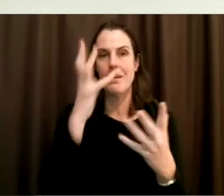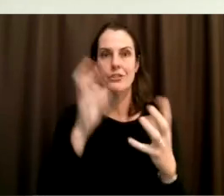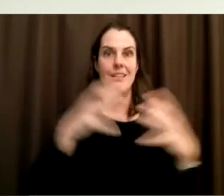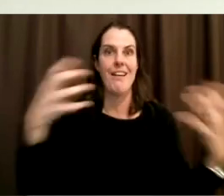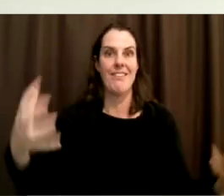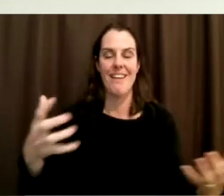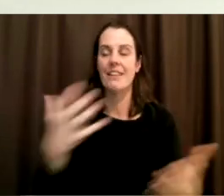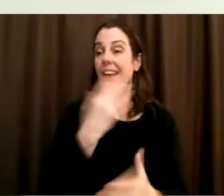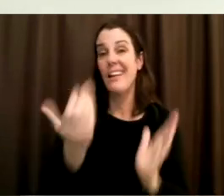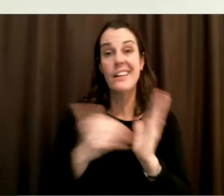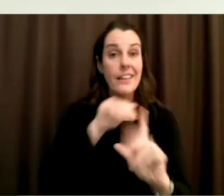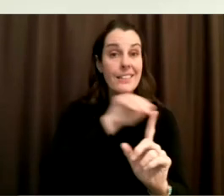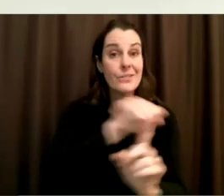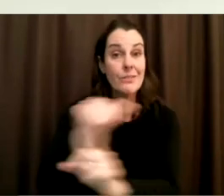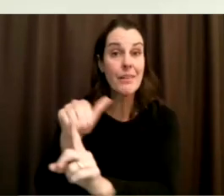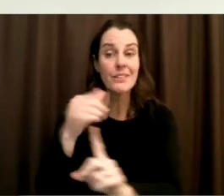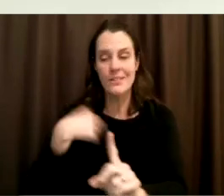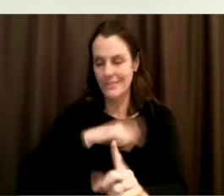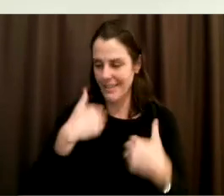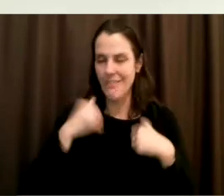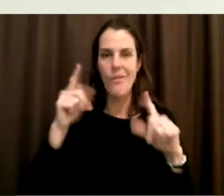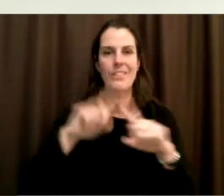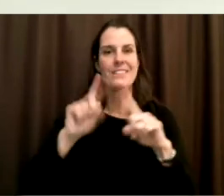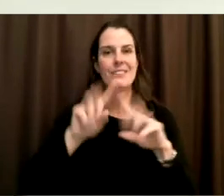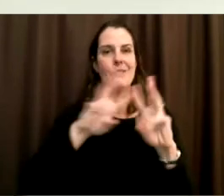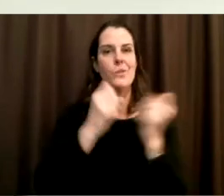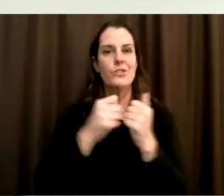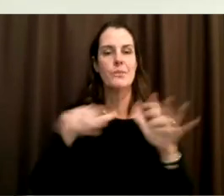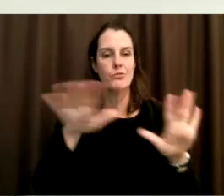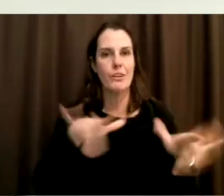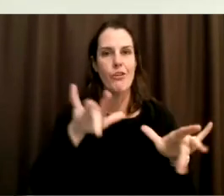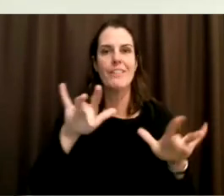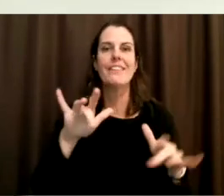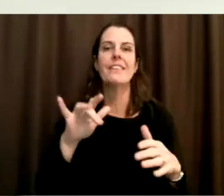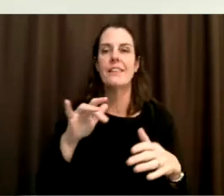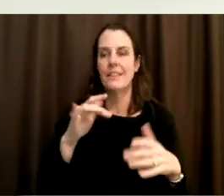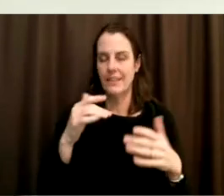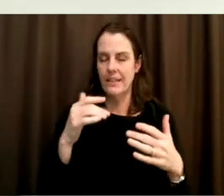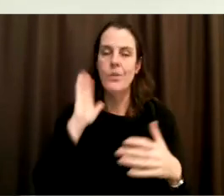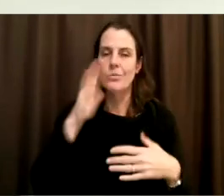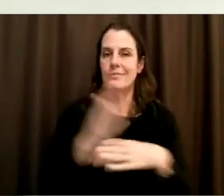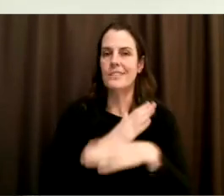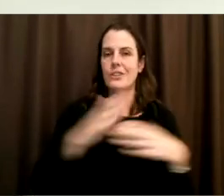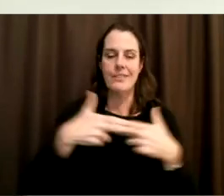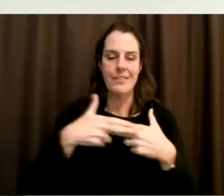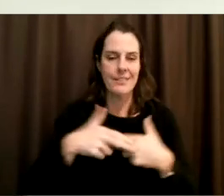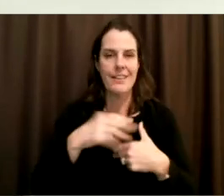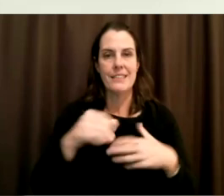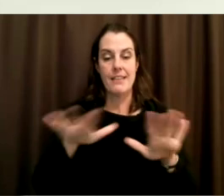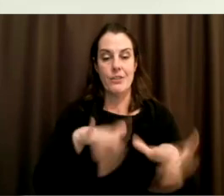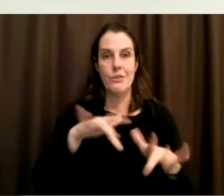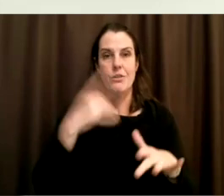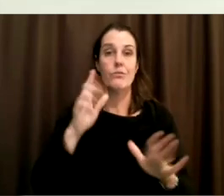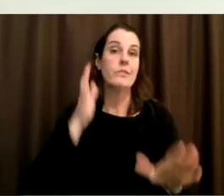reminder for folks, we have all of these sessions recorded. We'll be sharing the slides and recordings for